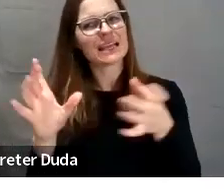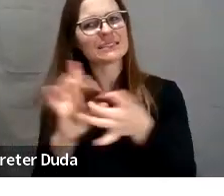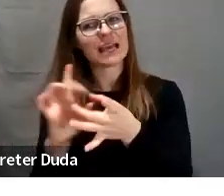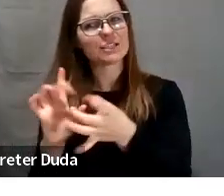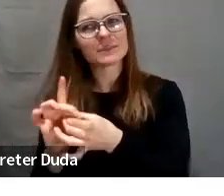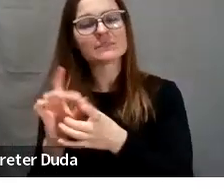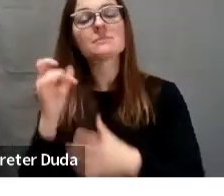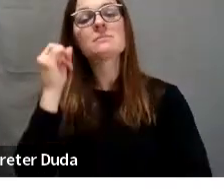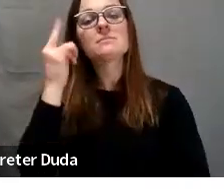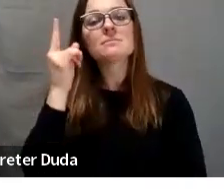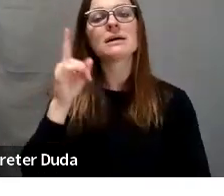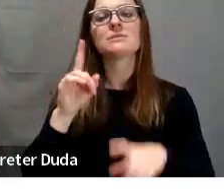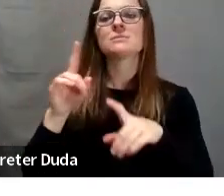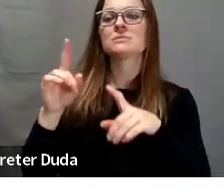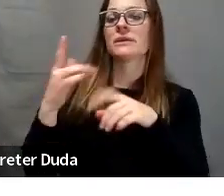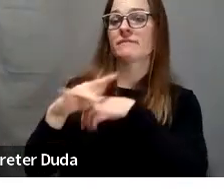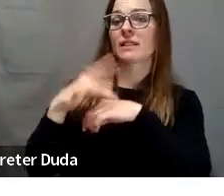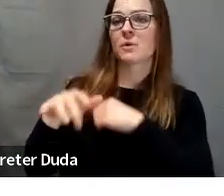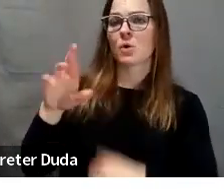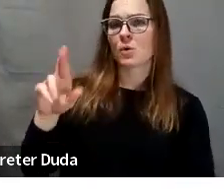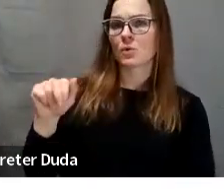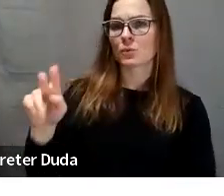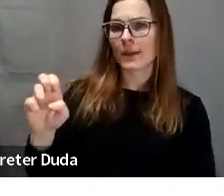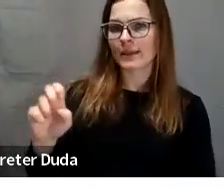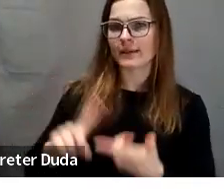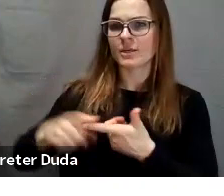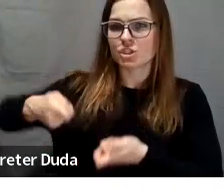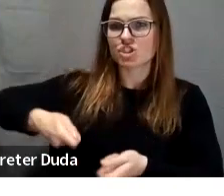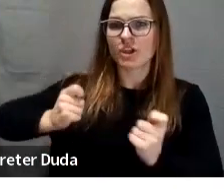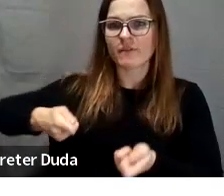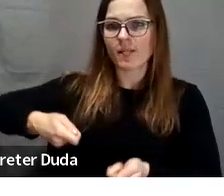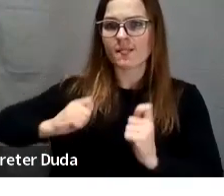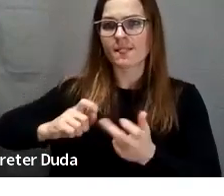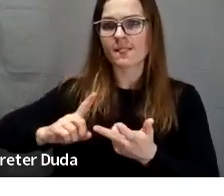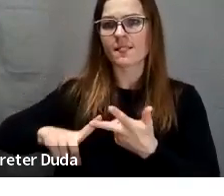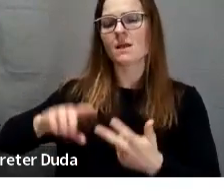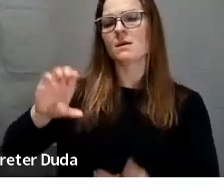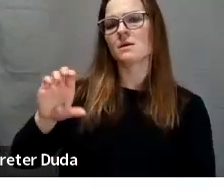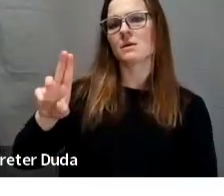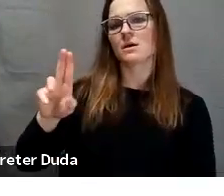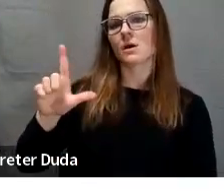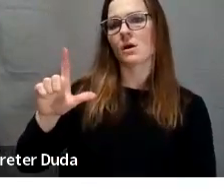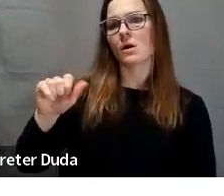in rakes. I think it's rakes, shovels, and cultivators.